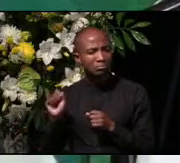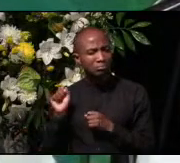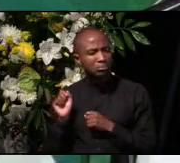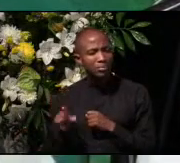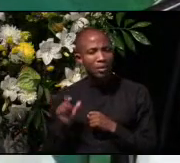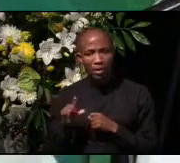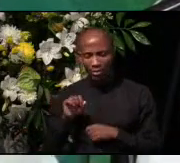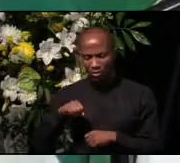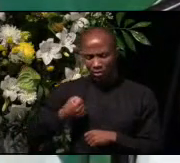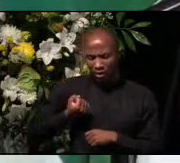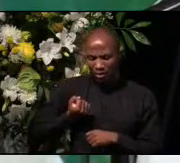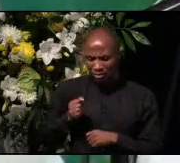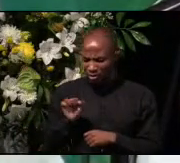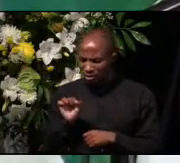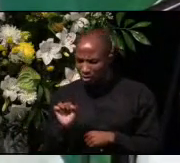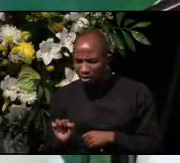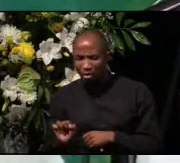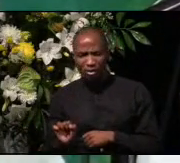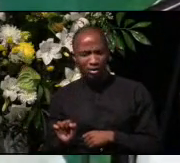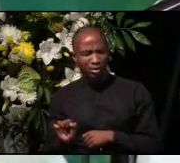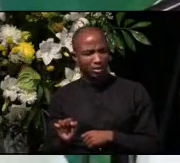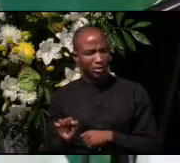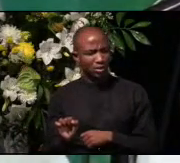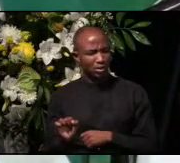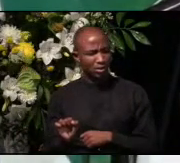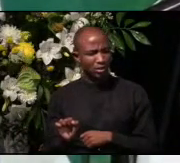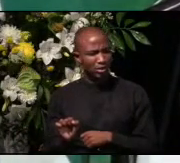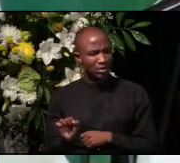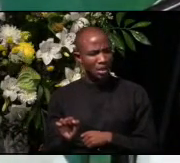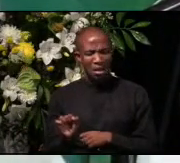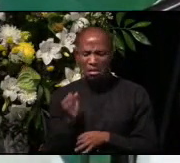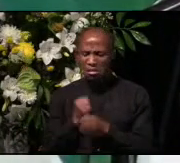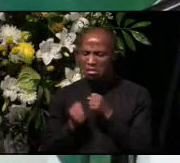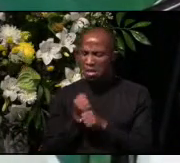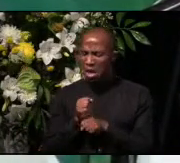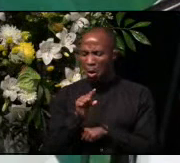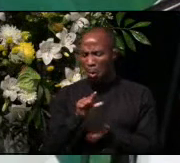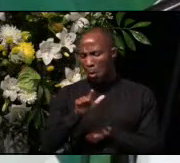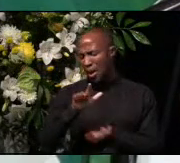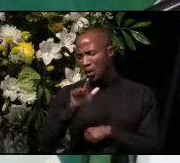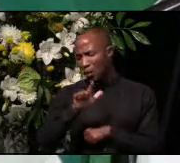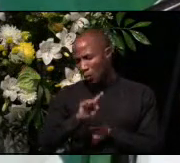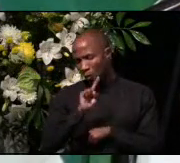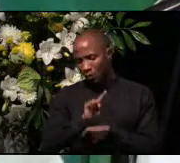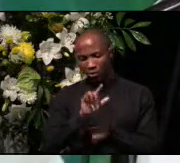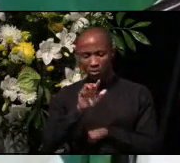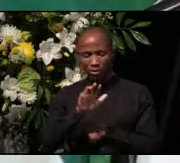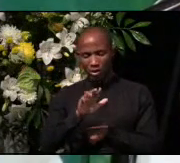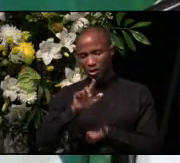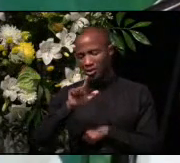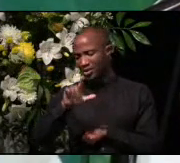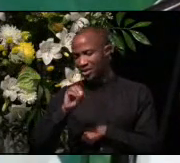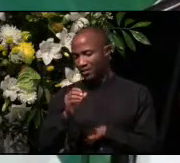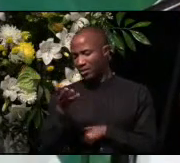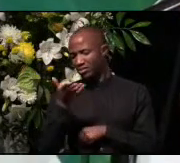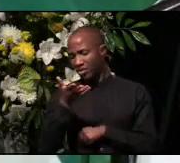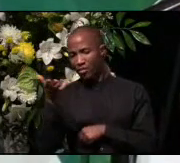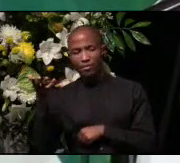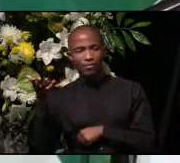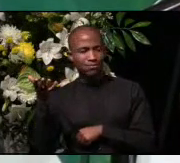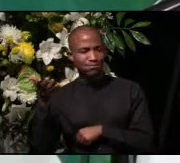her husband in the 70s and her husband died in detention